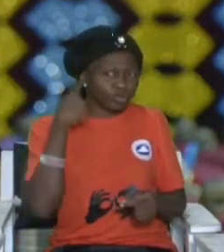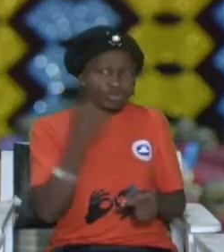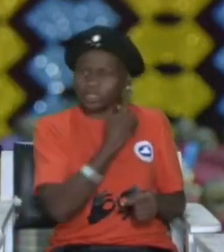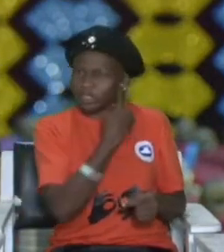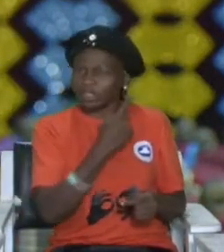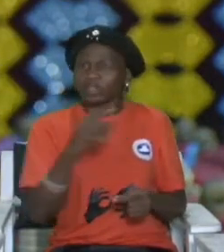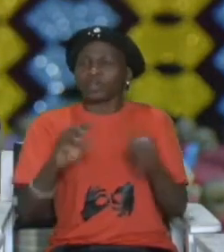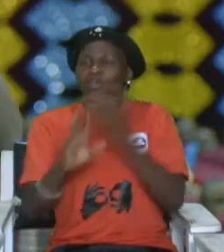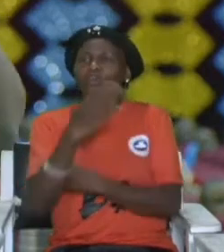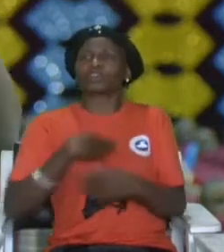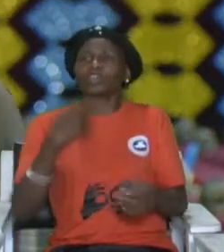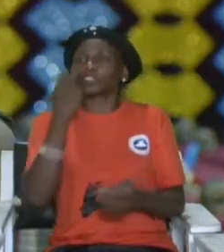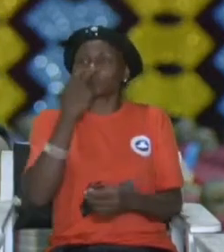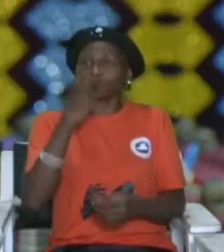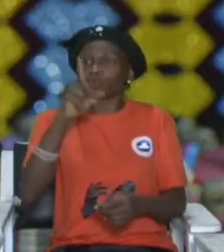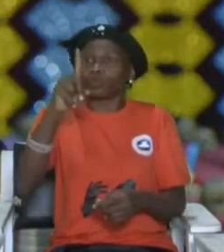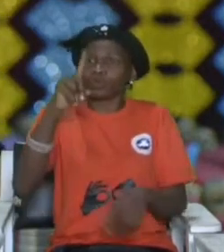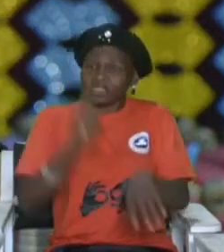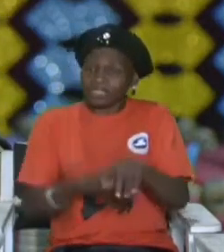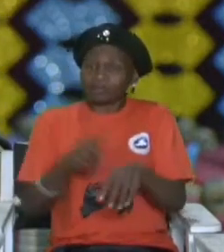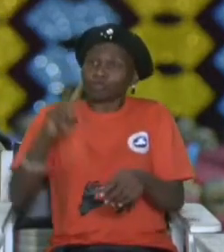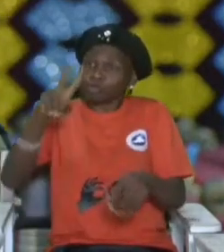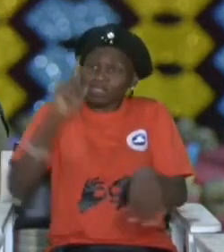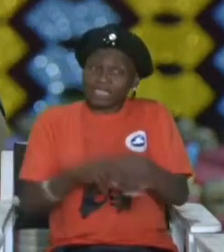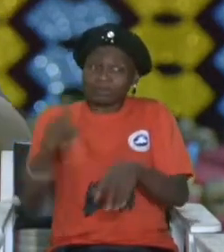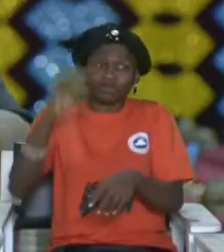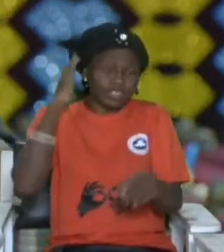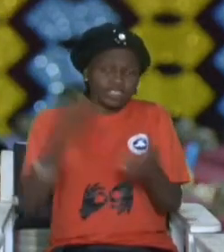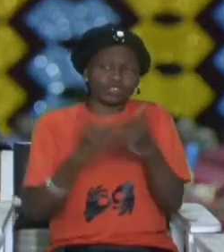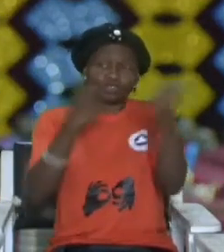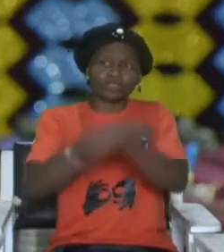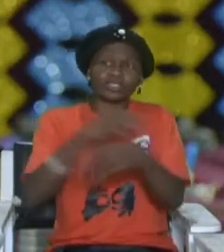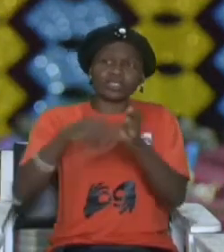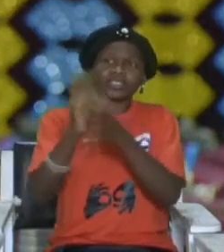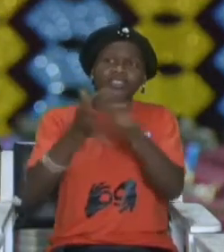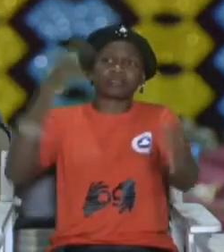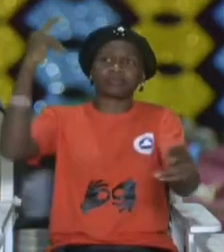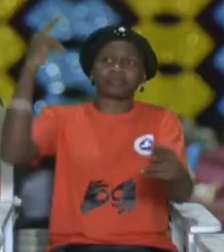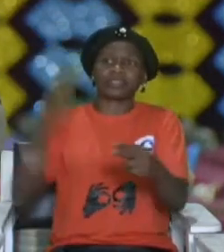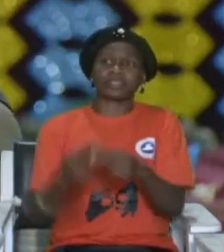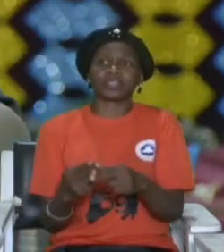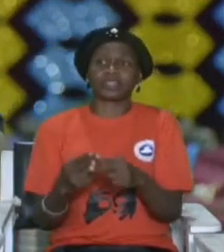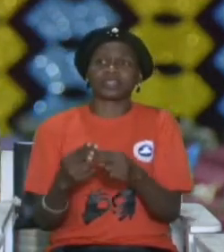has spoken once, twice you will hear it today in the mighty name of Jesus.